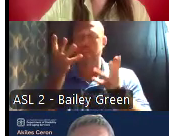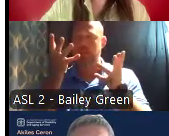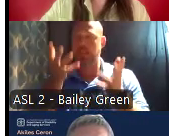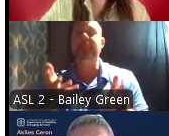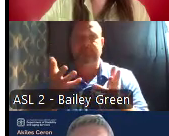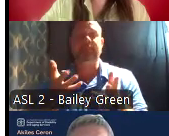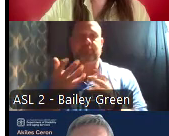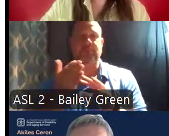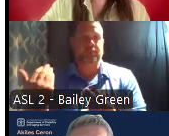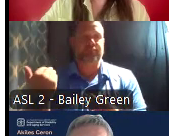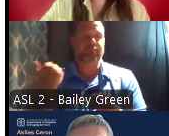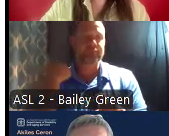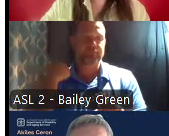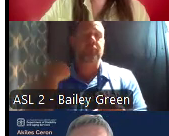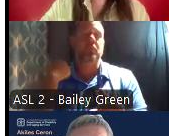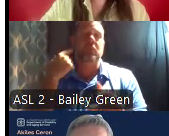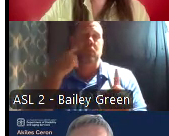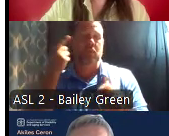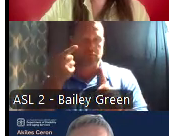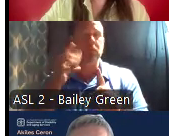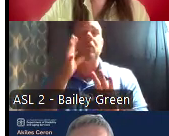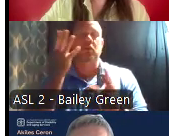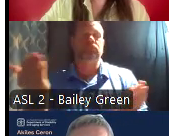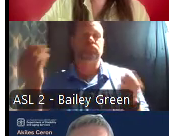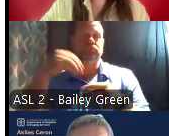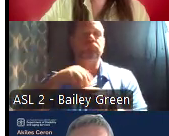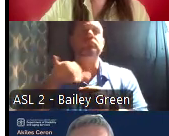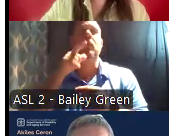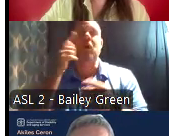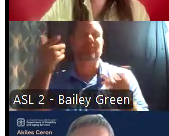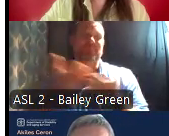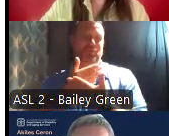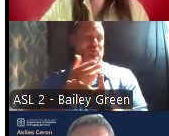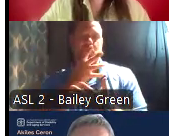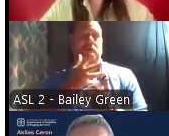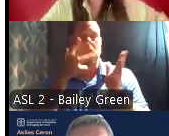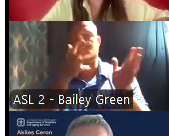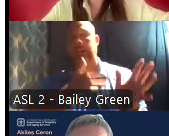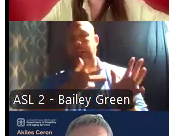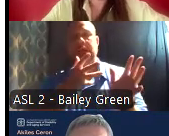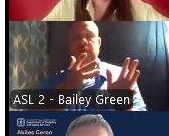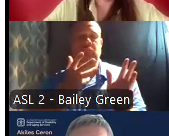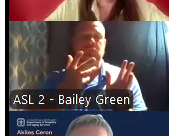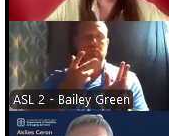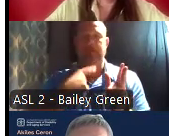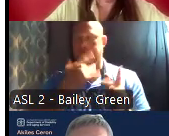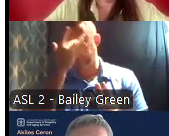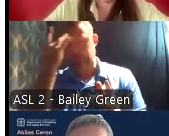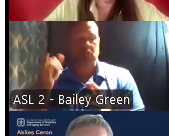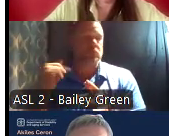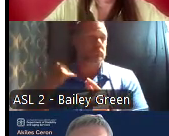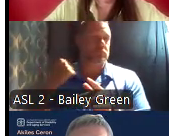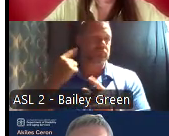existing initiatives is really folded into our new initiatives, and that we're not just leaving old issues on the table.